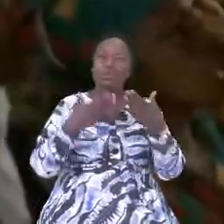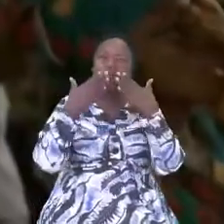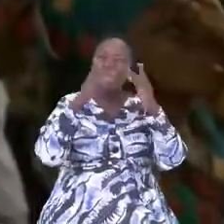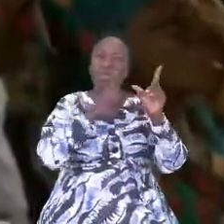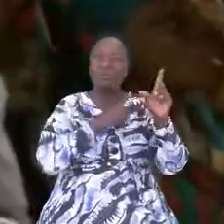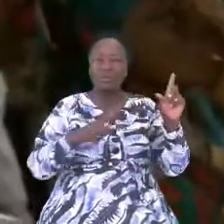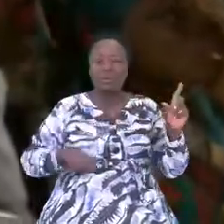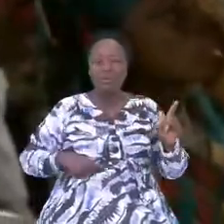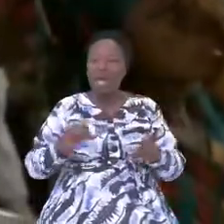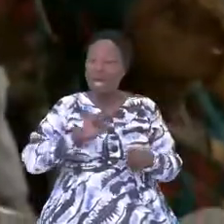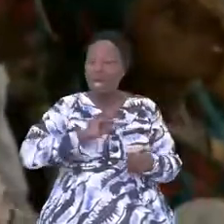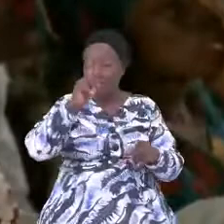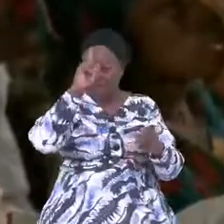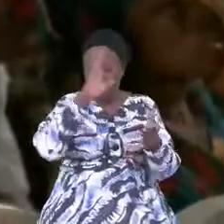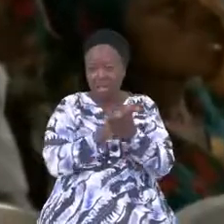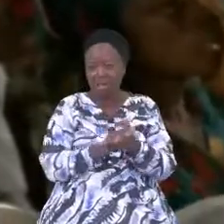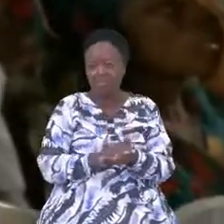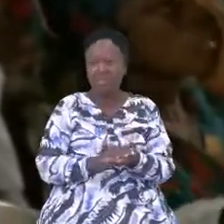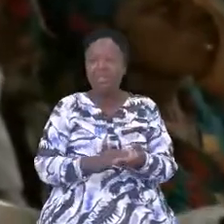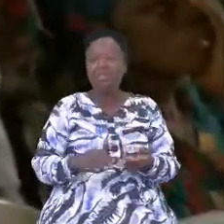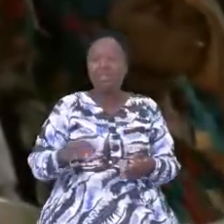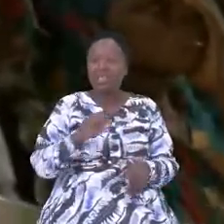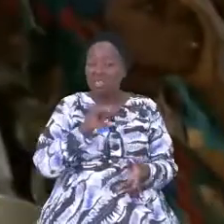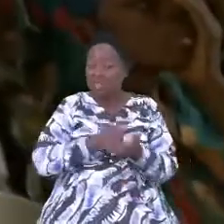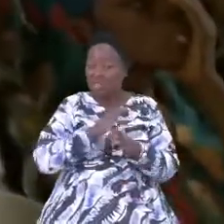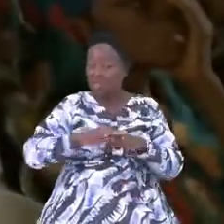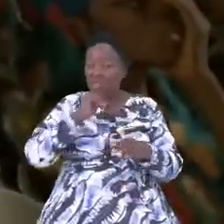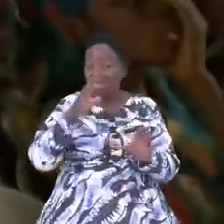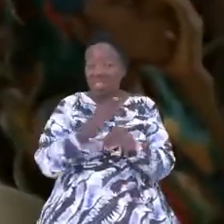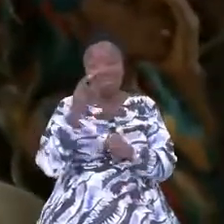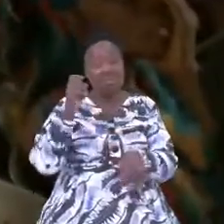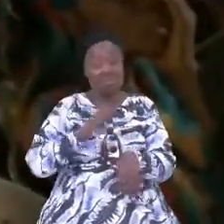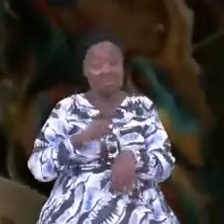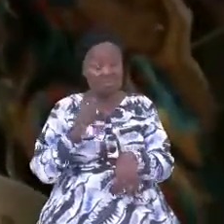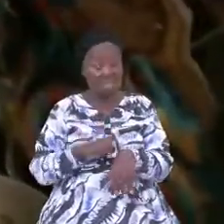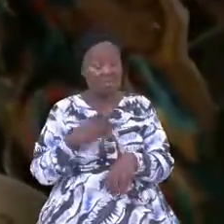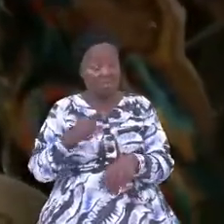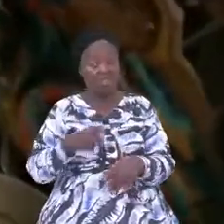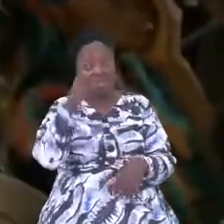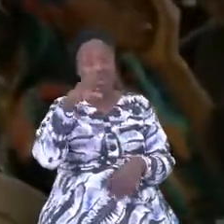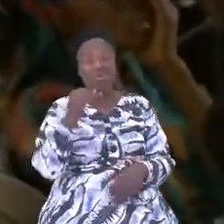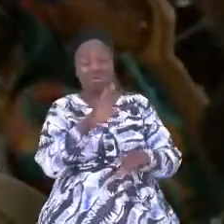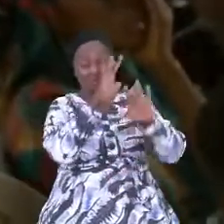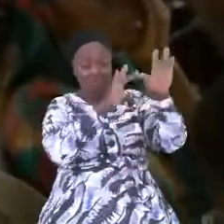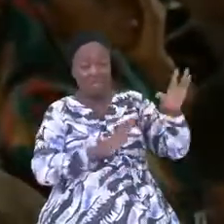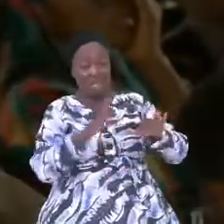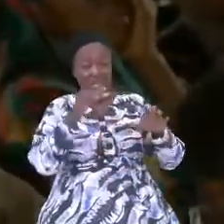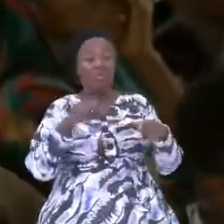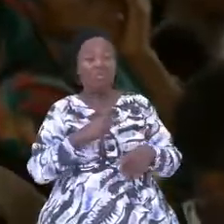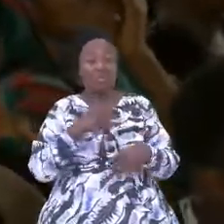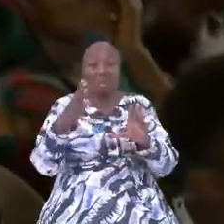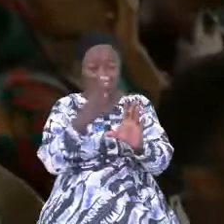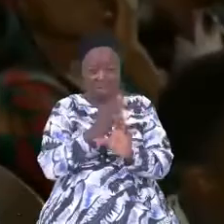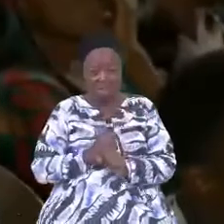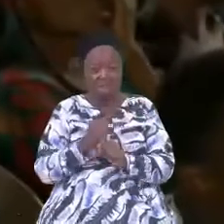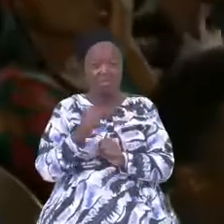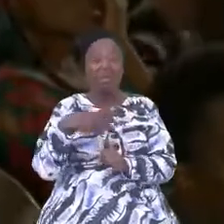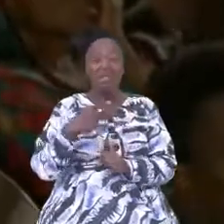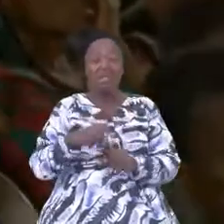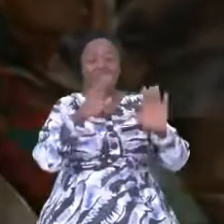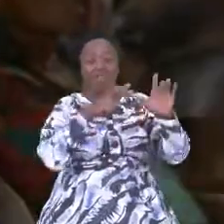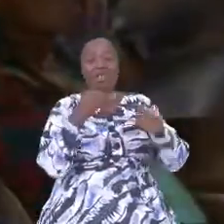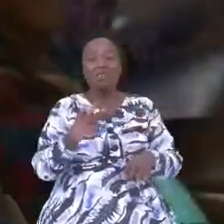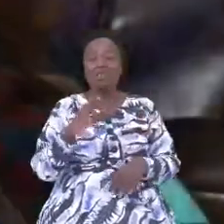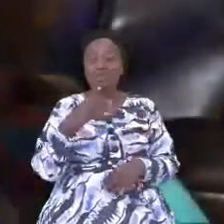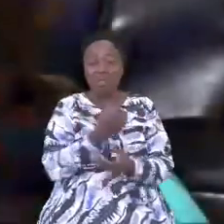Lord. I believe it doesn't take your time. You're God of mercy, I've received your mercy of salvation now.